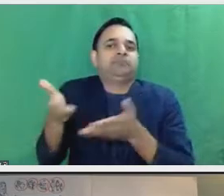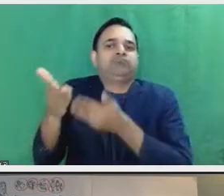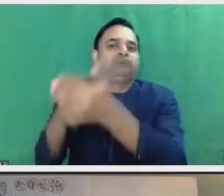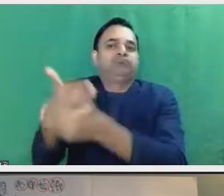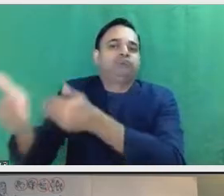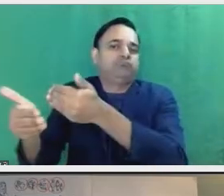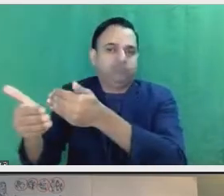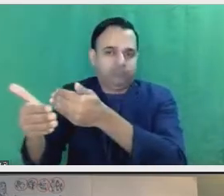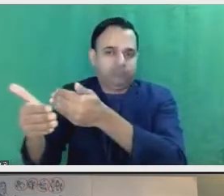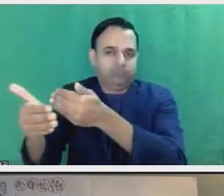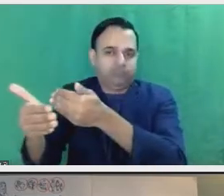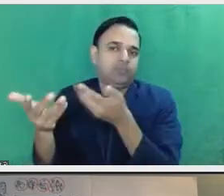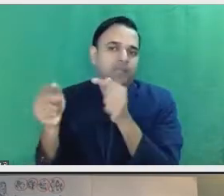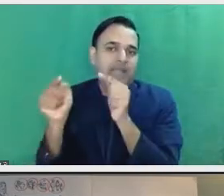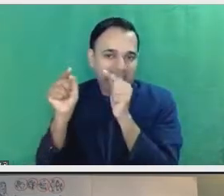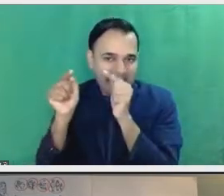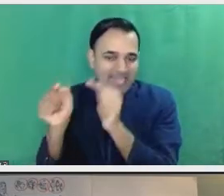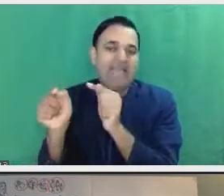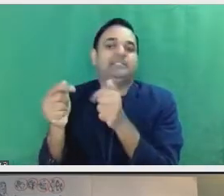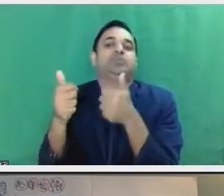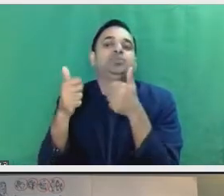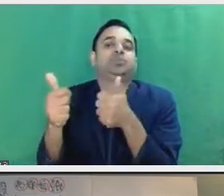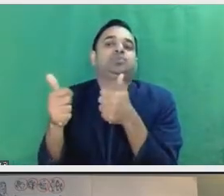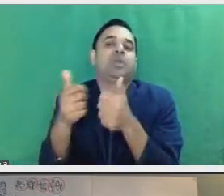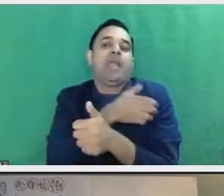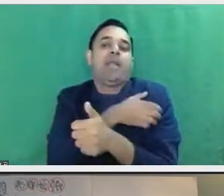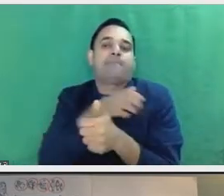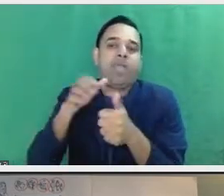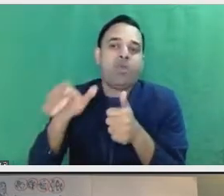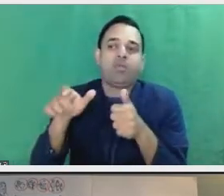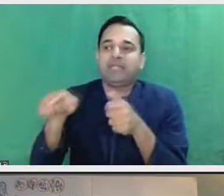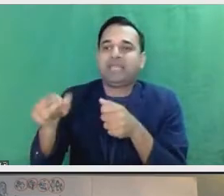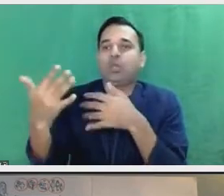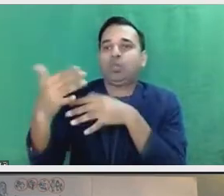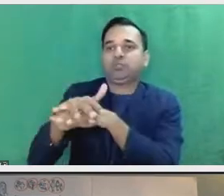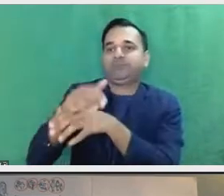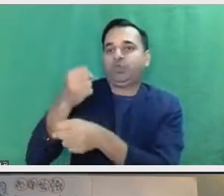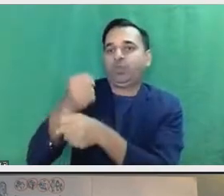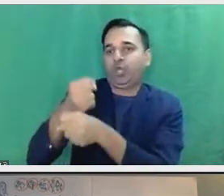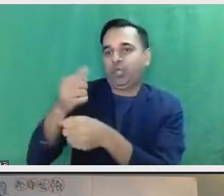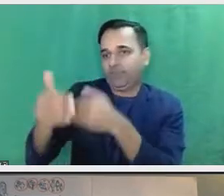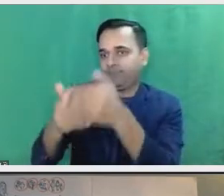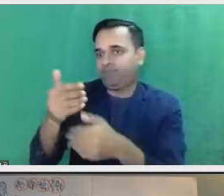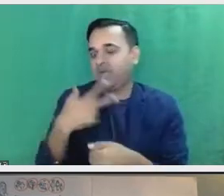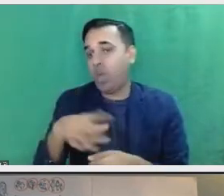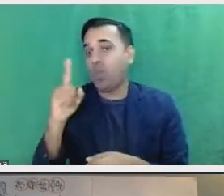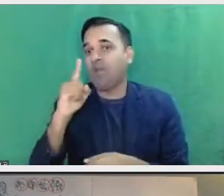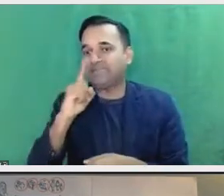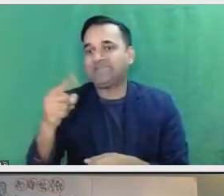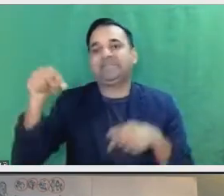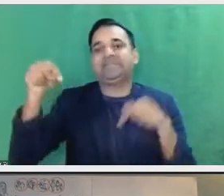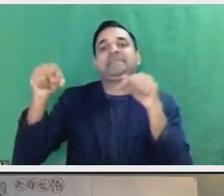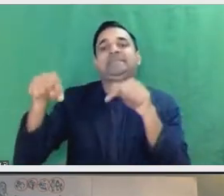talking about that this biodiversity discussion should not be left at saying that, okay, we